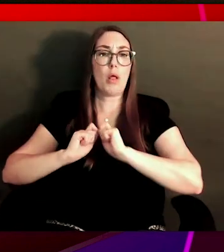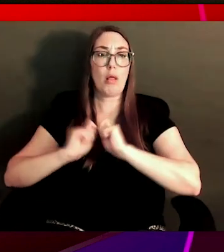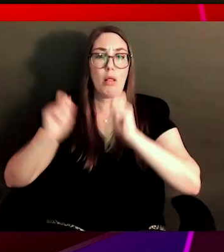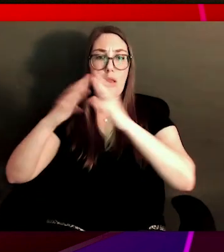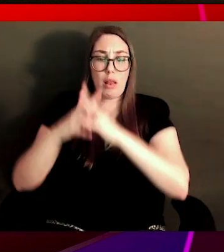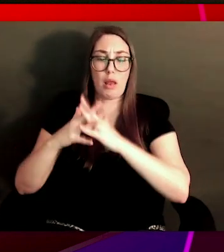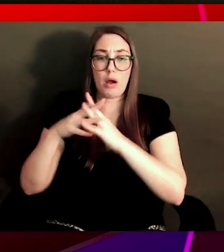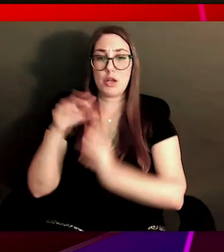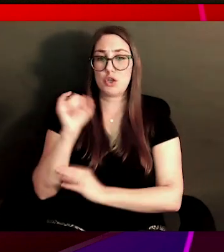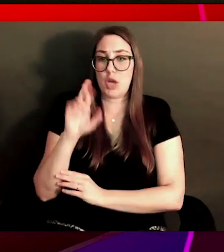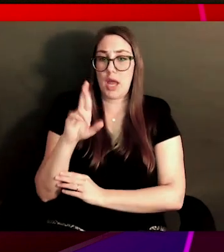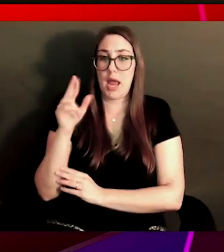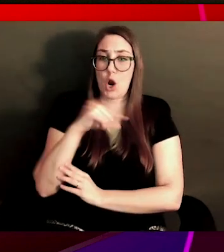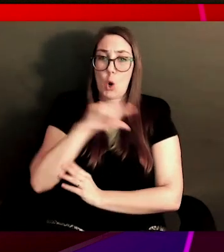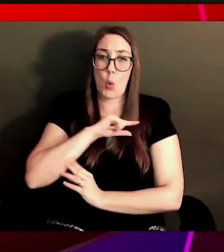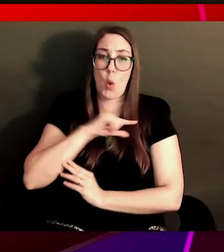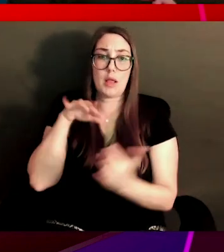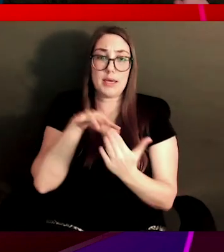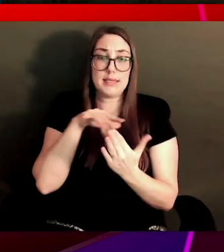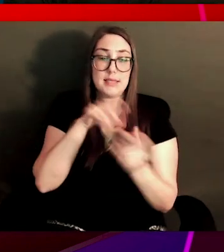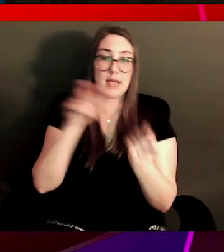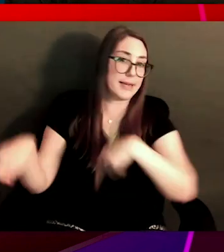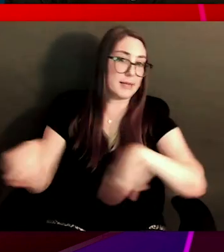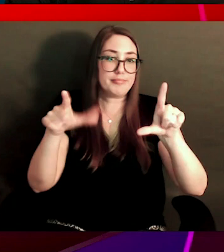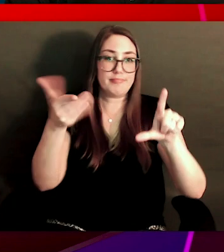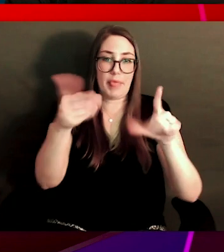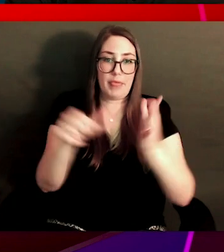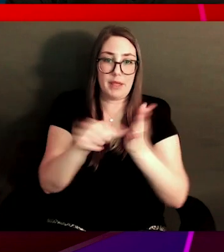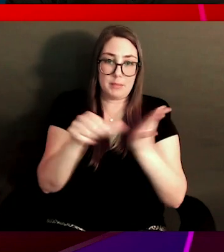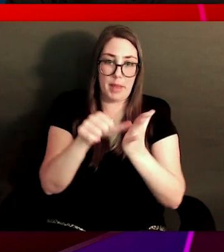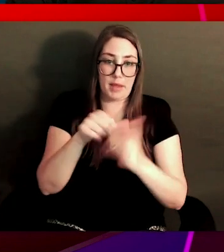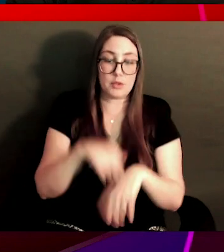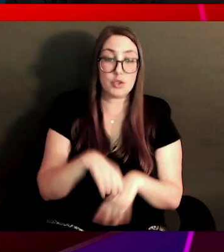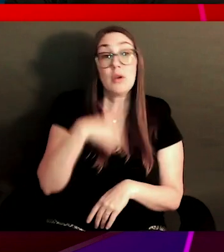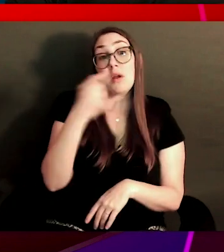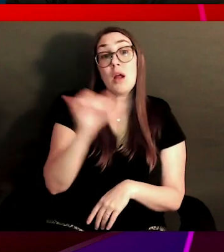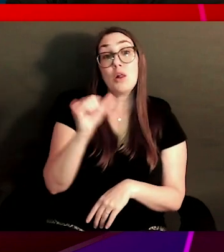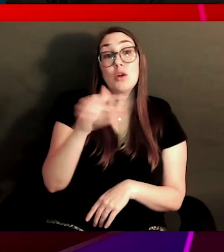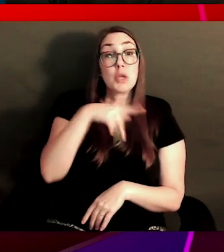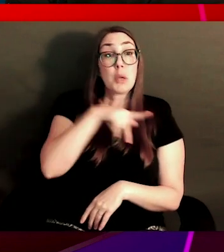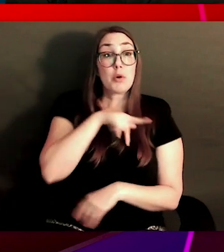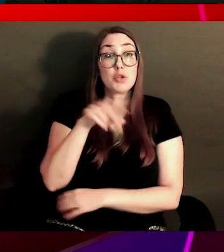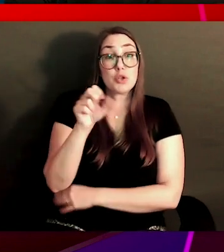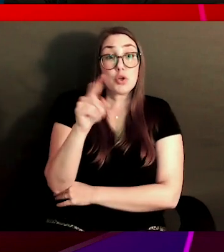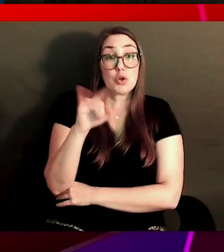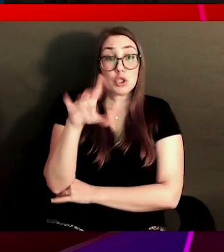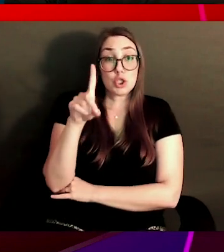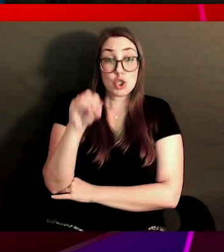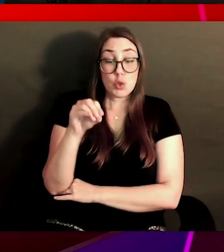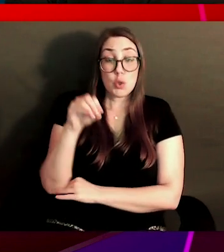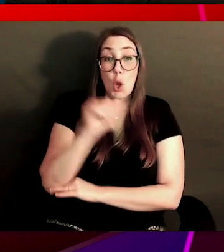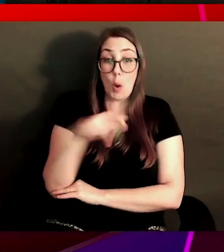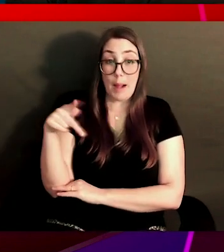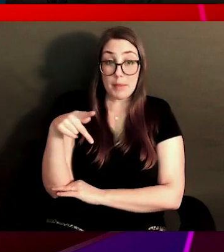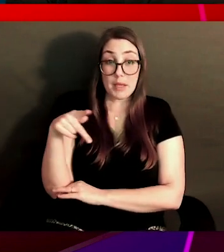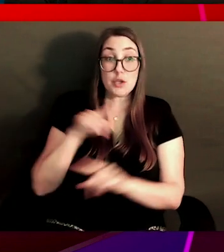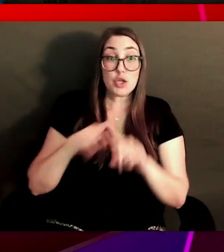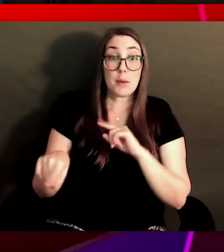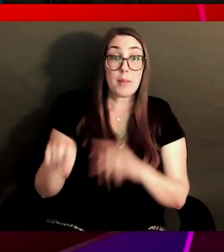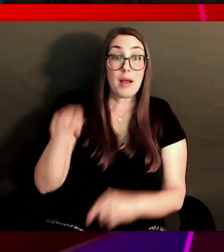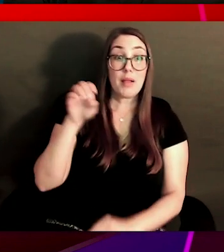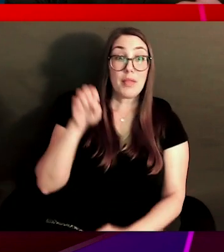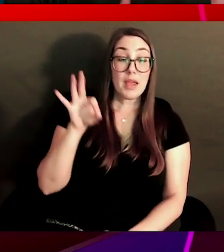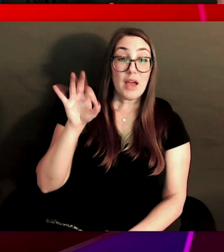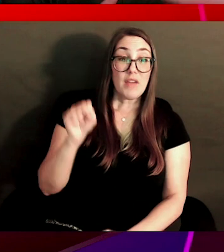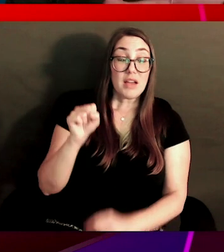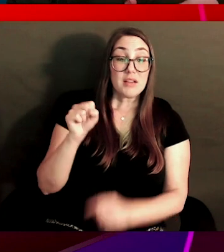this page here. Oh, it nice. Looks like your typical personal studio application, but the EFS file directory here is